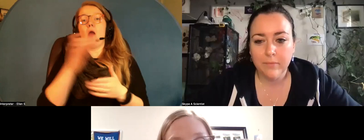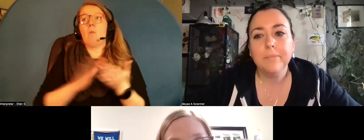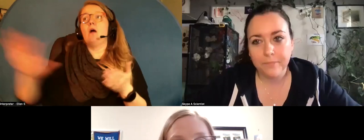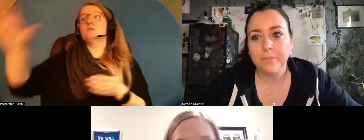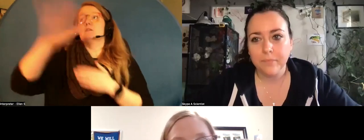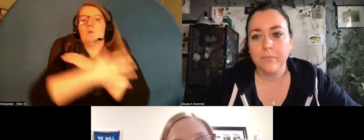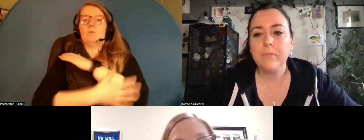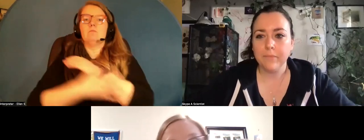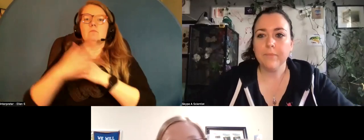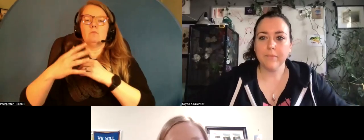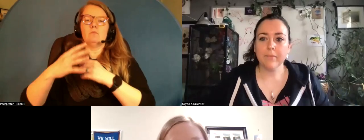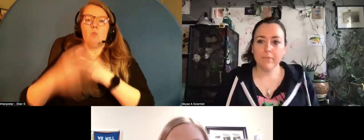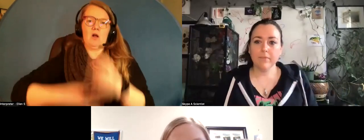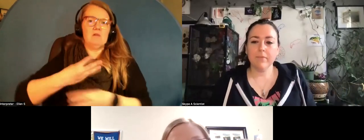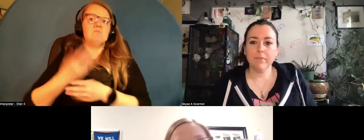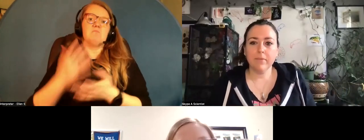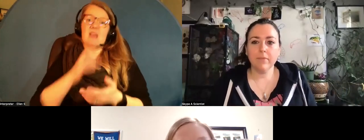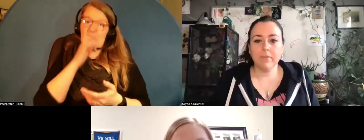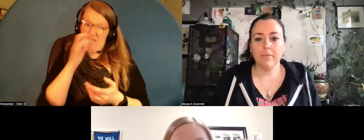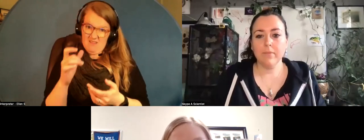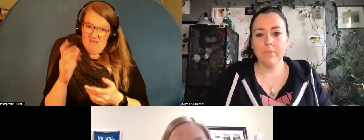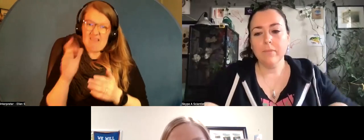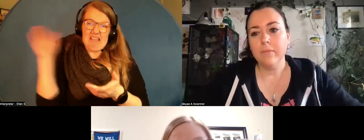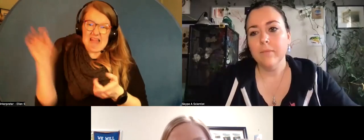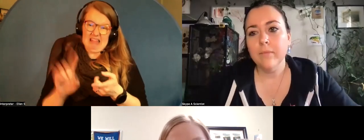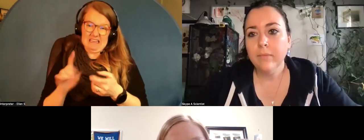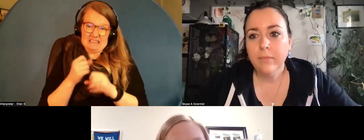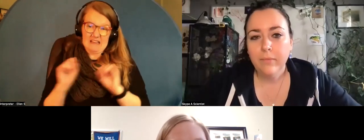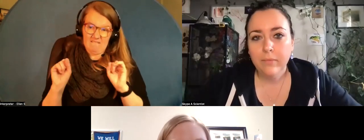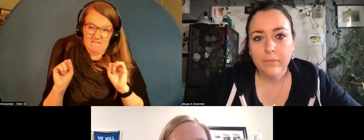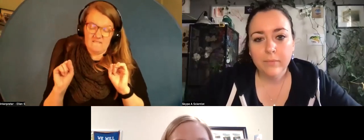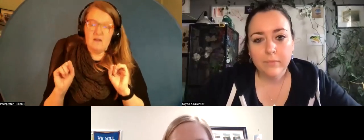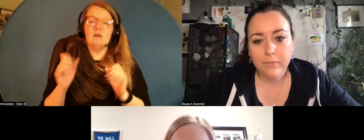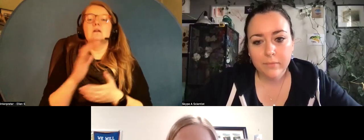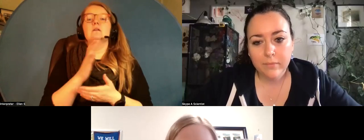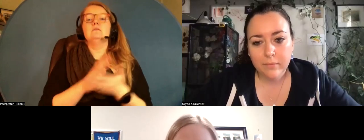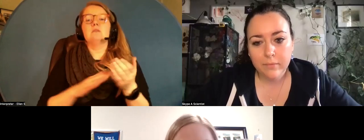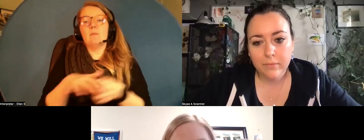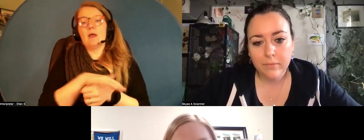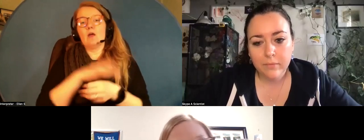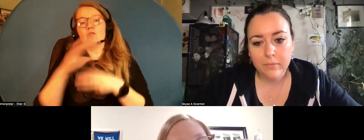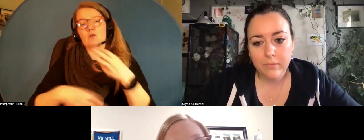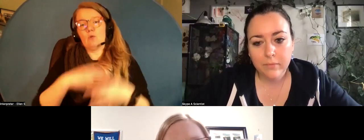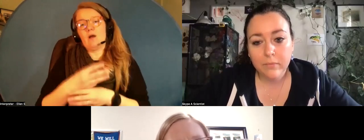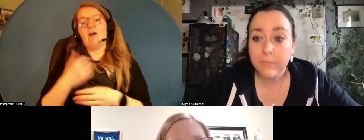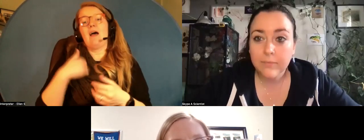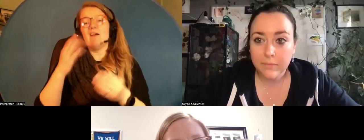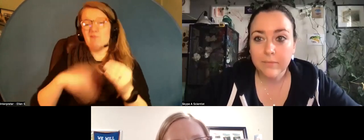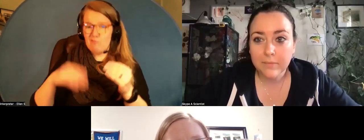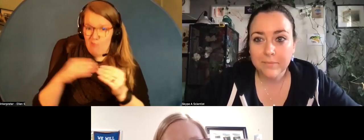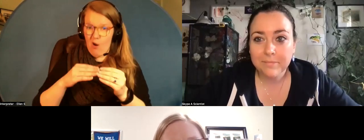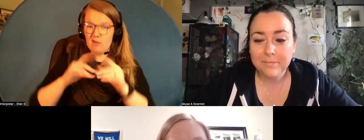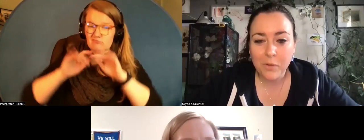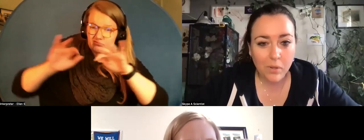the case. So we do see parts of the world that have higher rates of transmission and parts of the world that have lower rates of